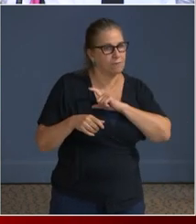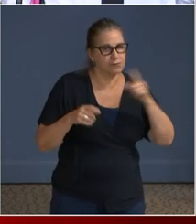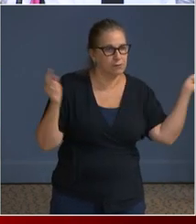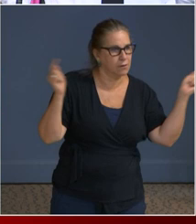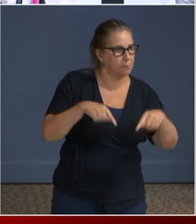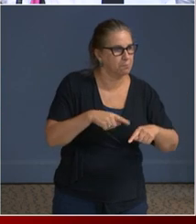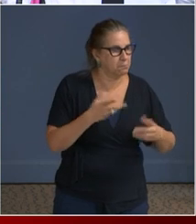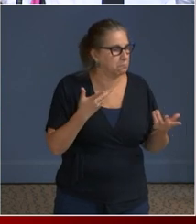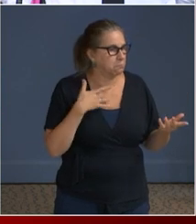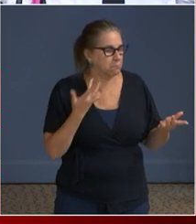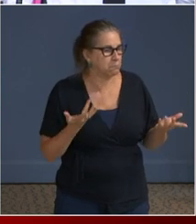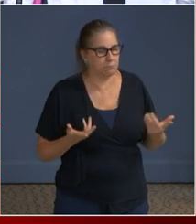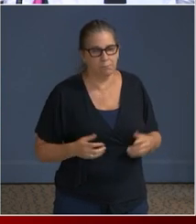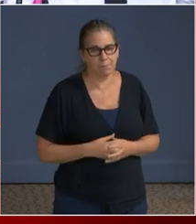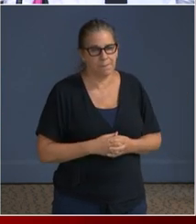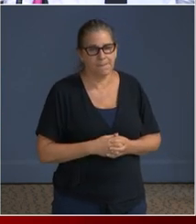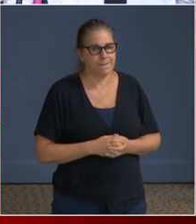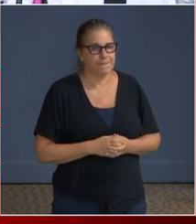Go ahead, Sam.